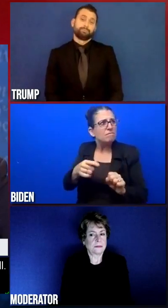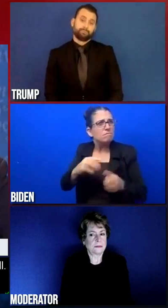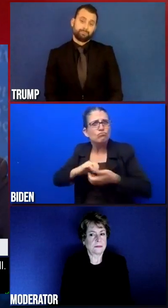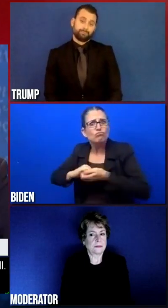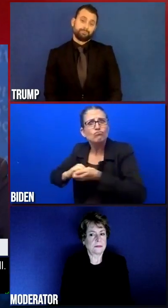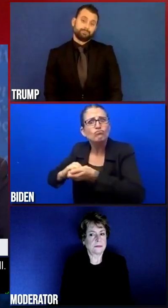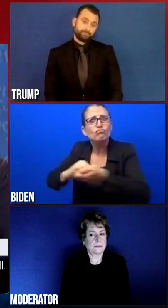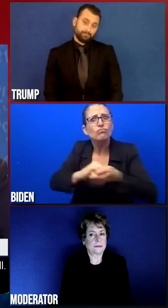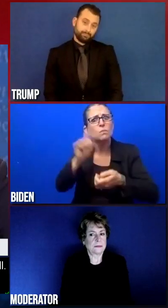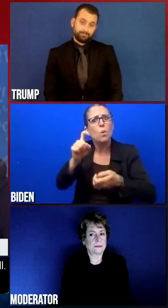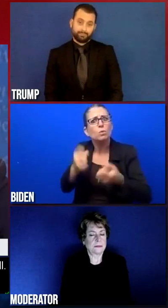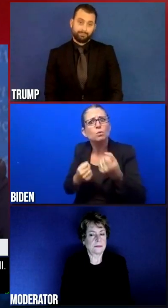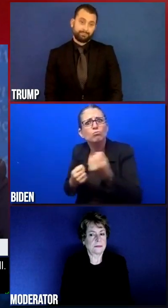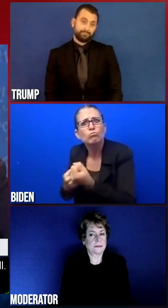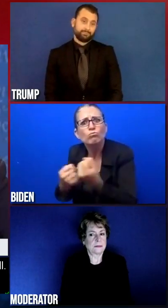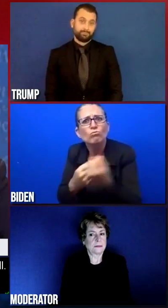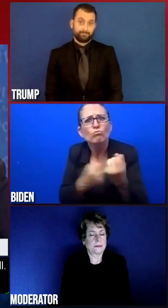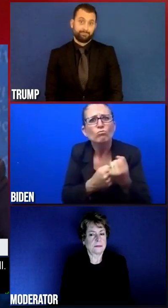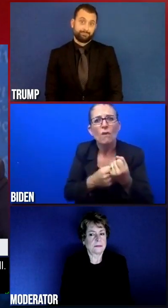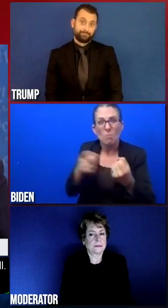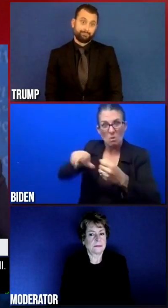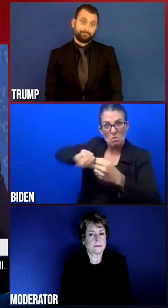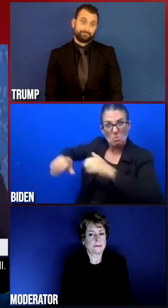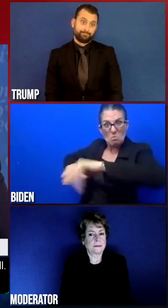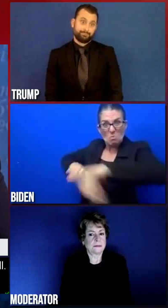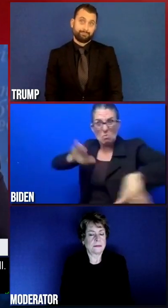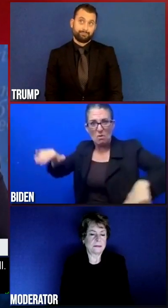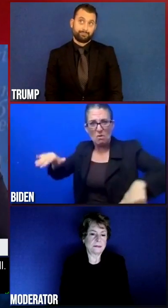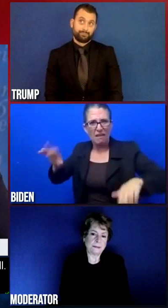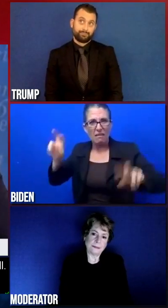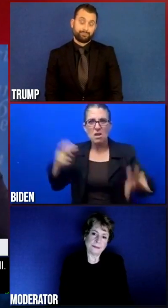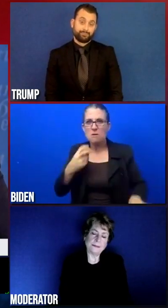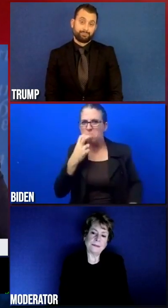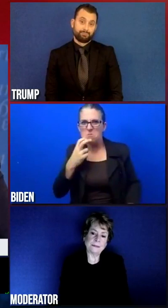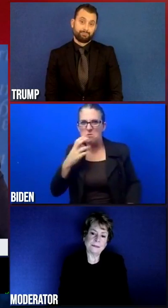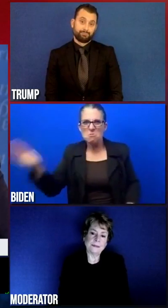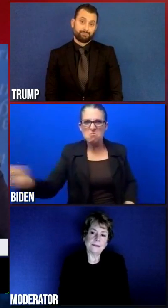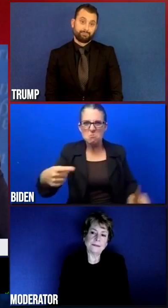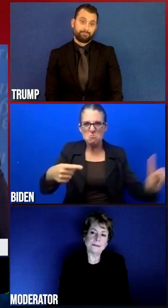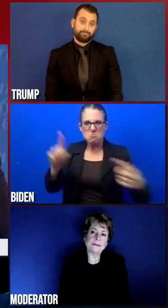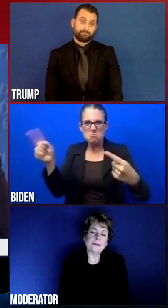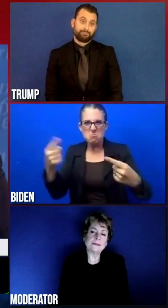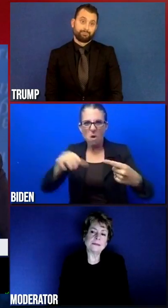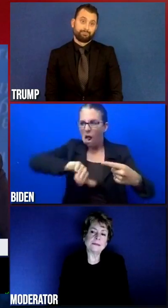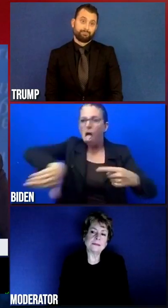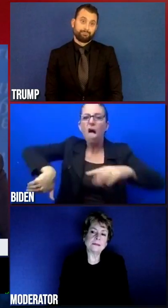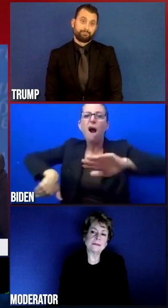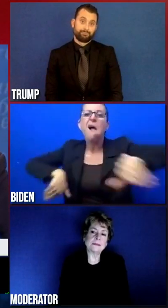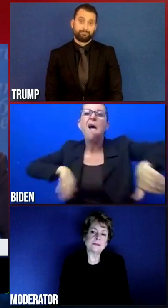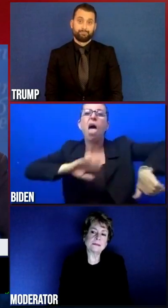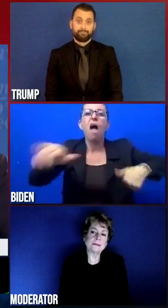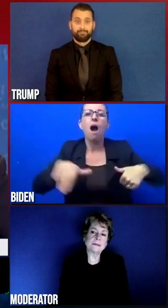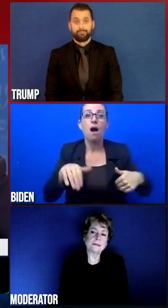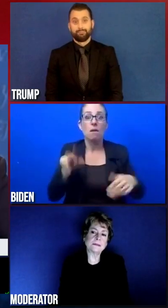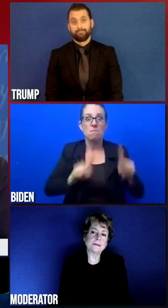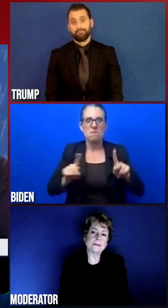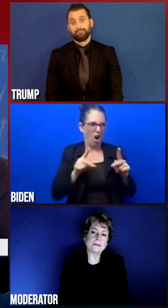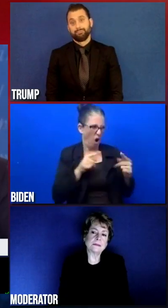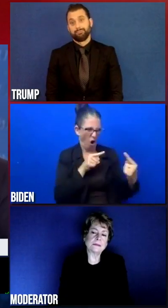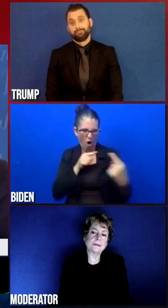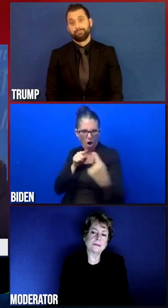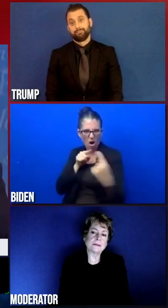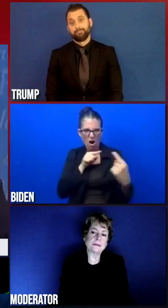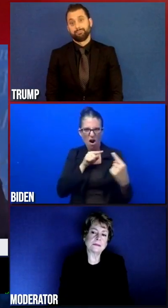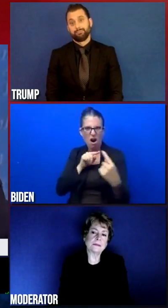generate racist hatred, racist division. This is a man who, in fact, you talk about helping African Americans. 1